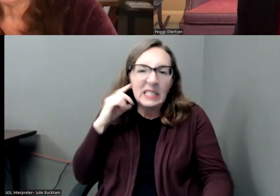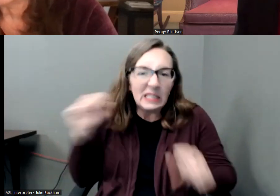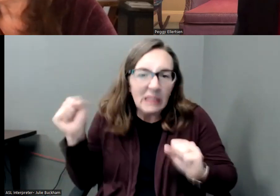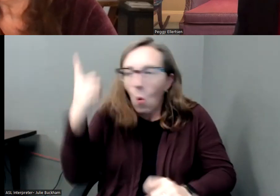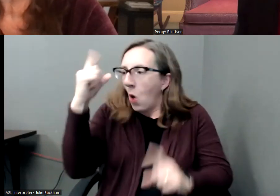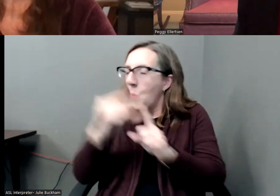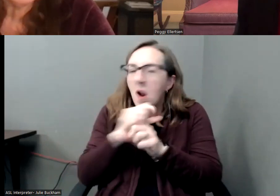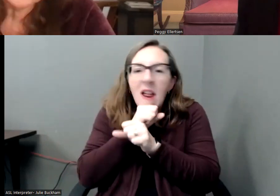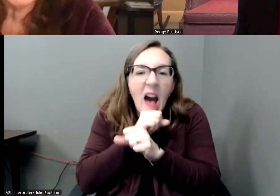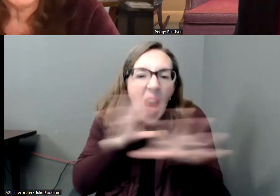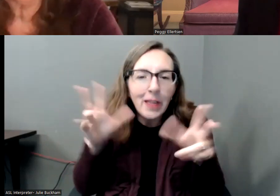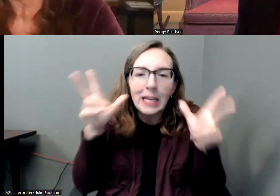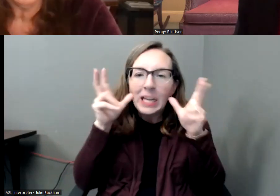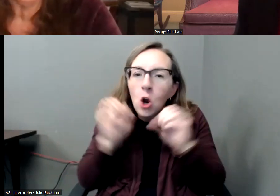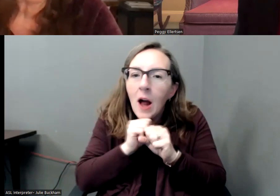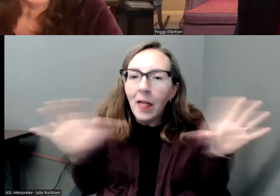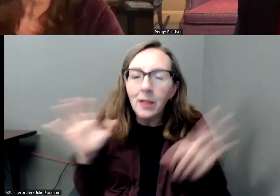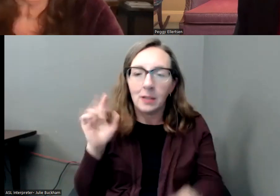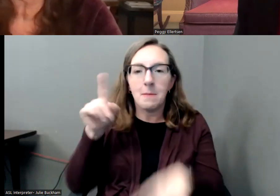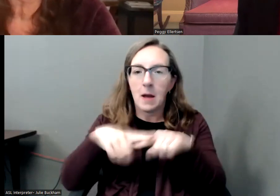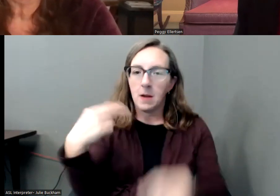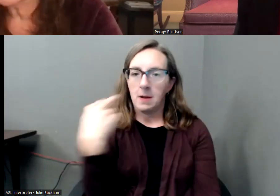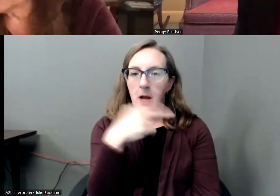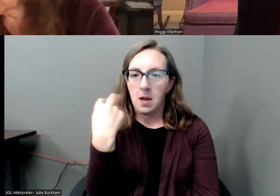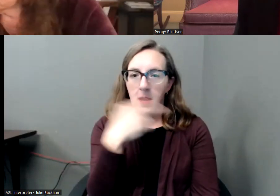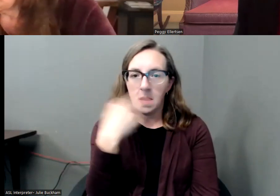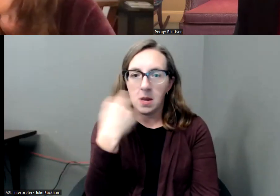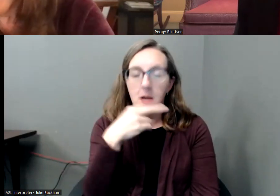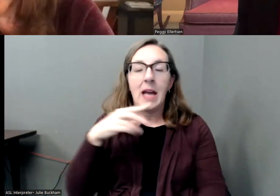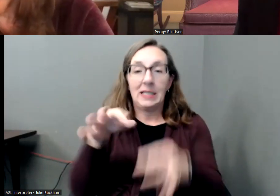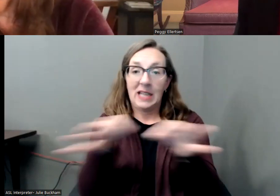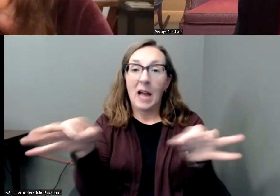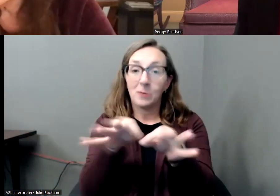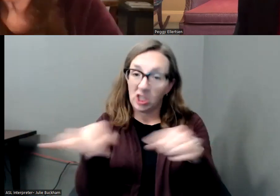to rely on speech reading and captioning for the most part.